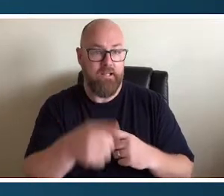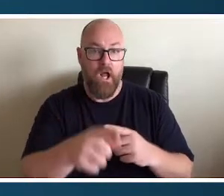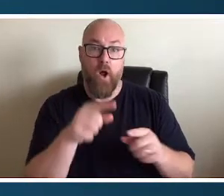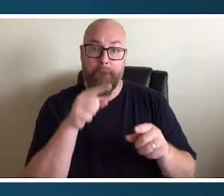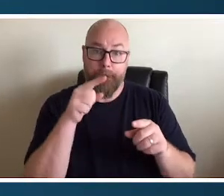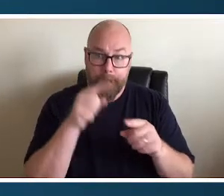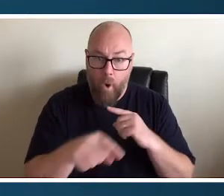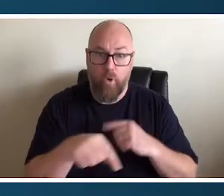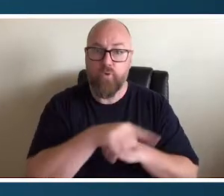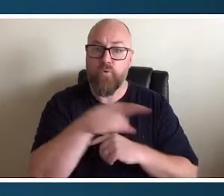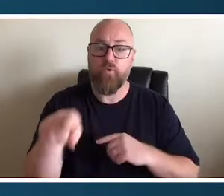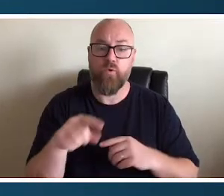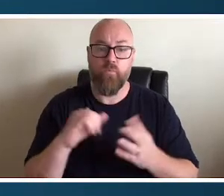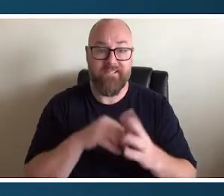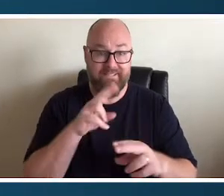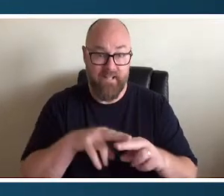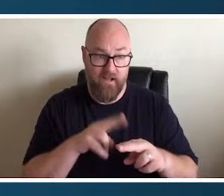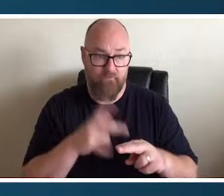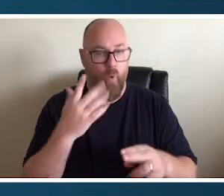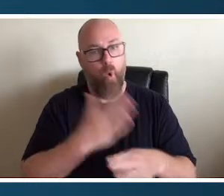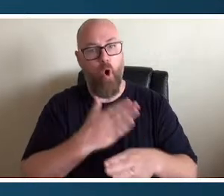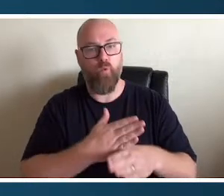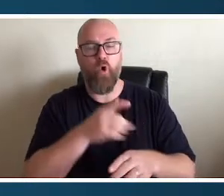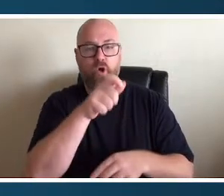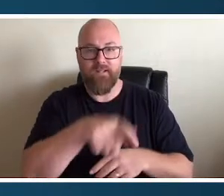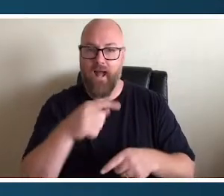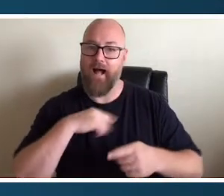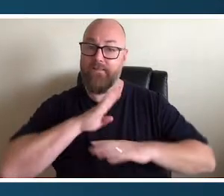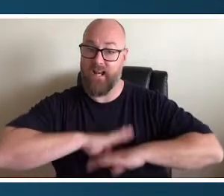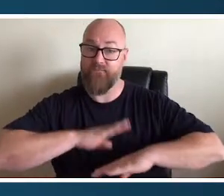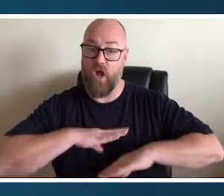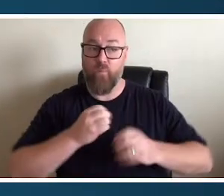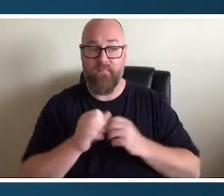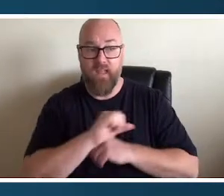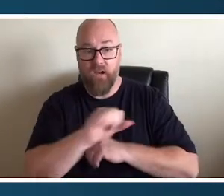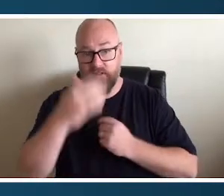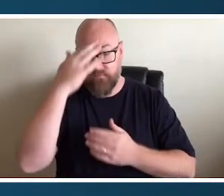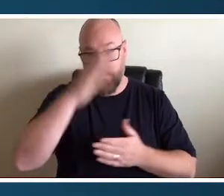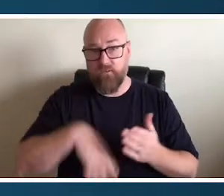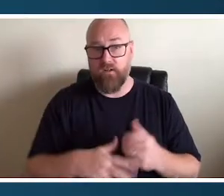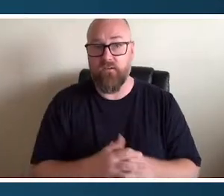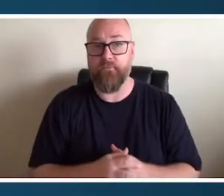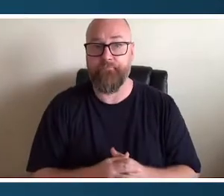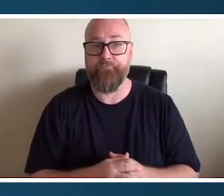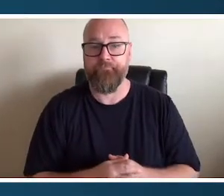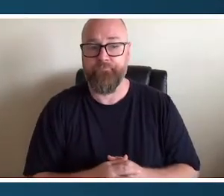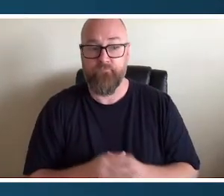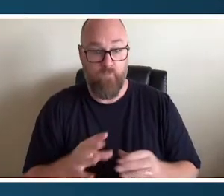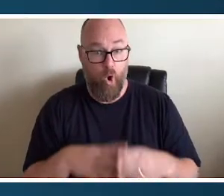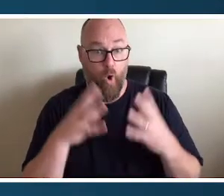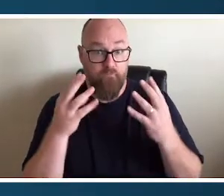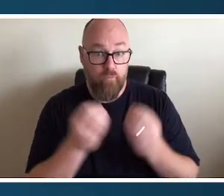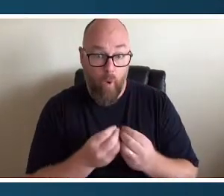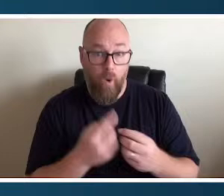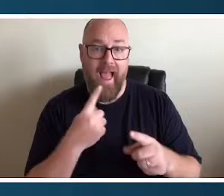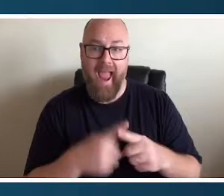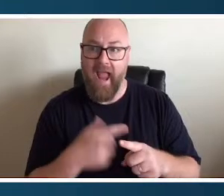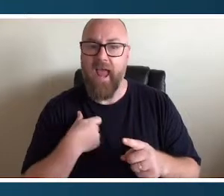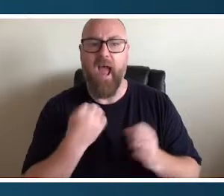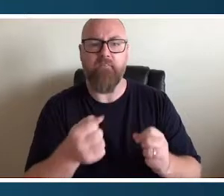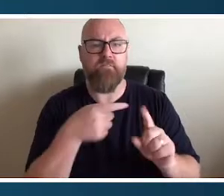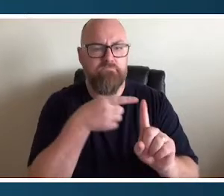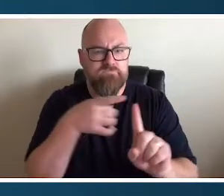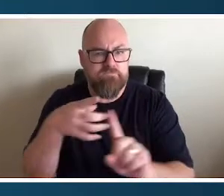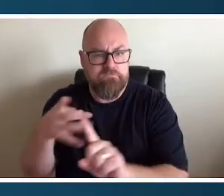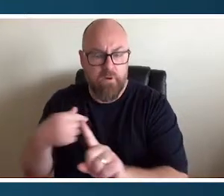workers are satisfied with their experience in the host country, both overall and across various dimensions when we ask them. When we